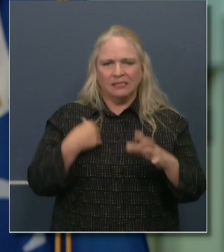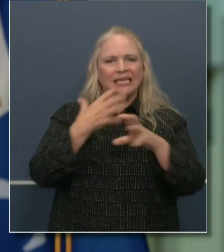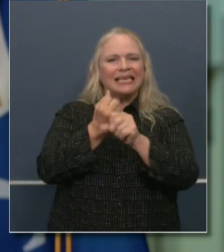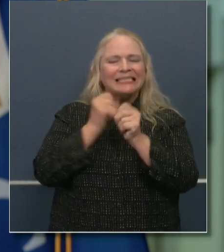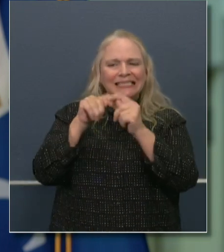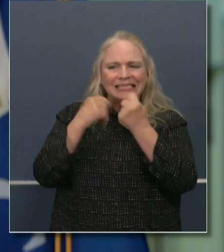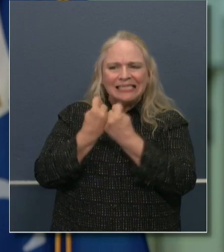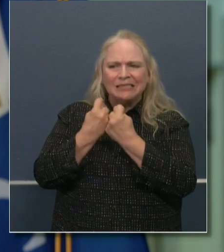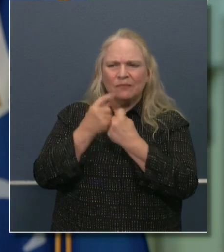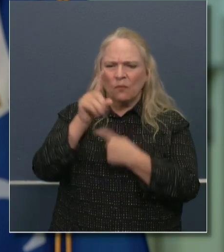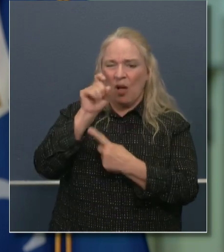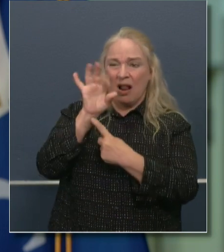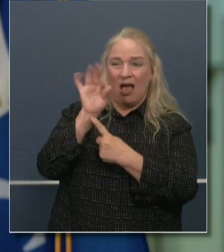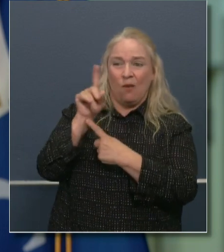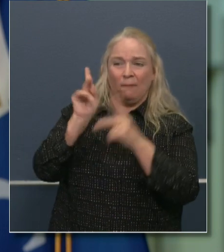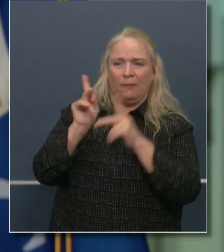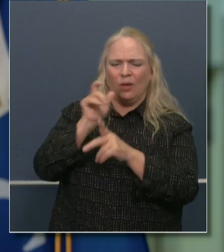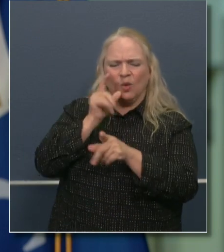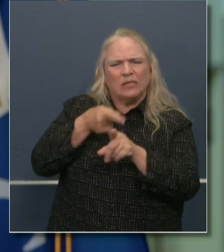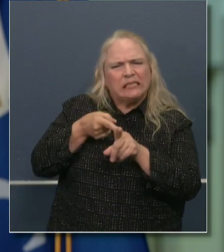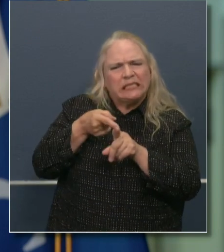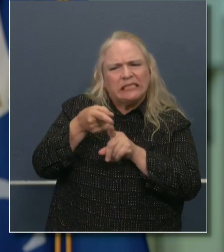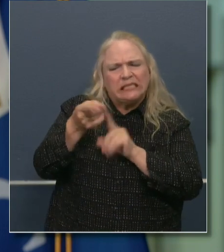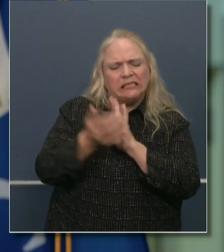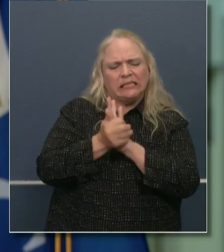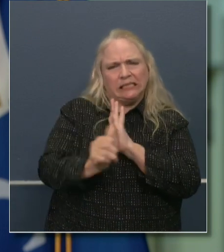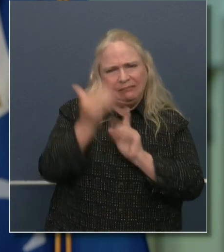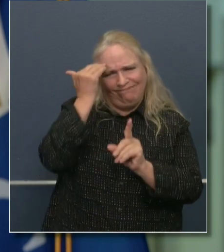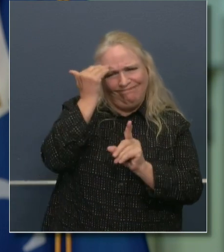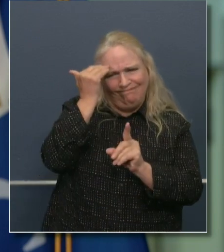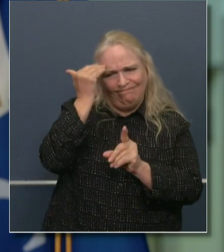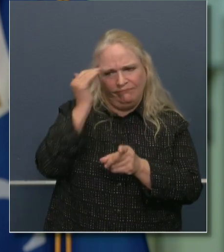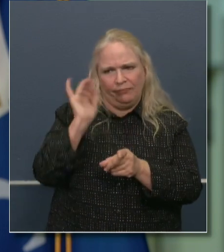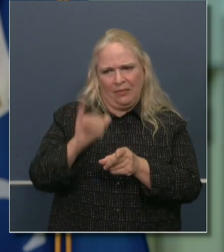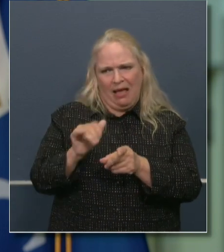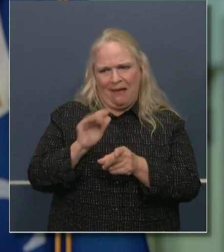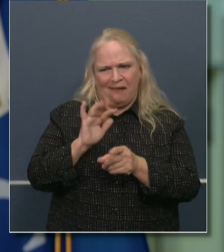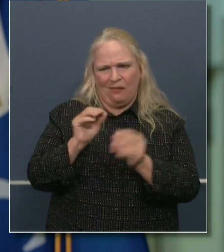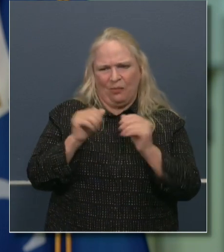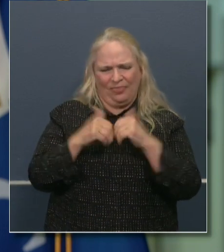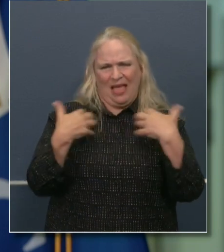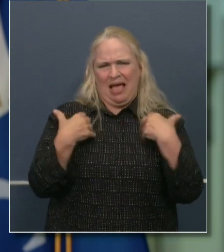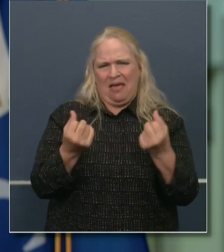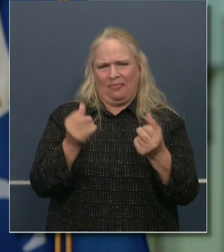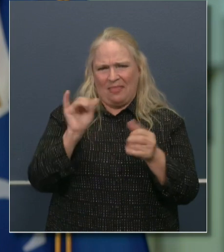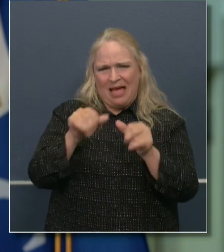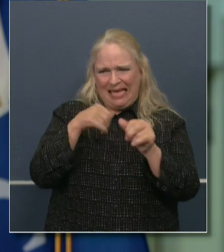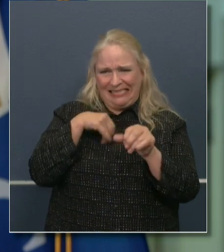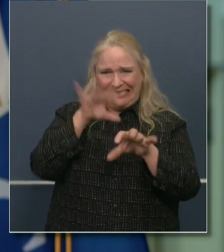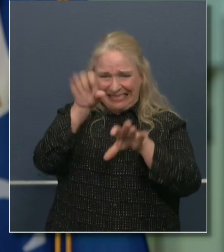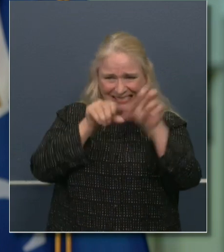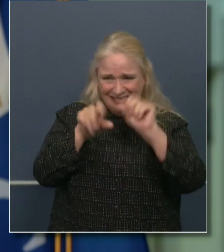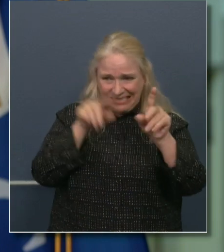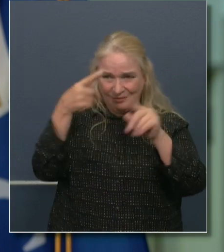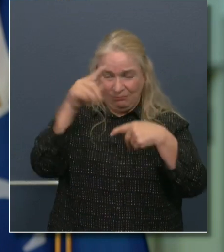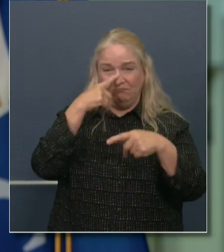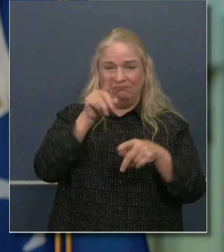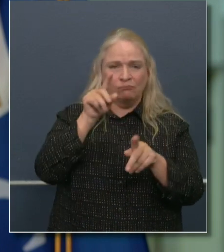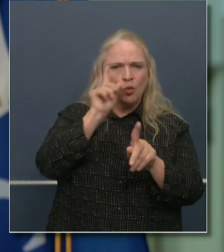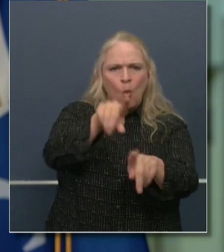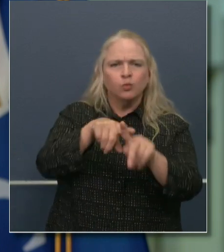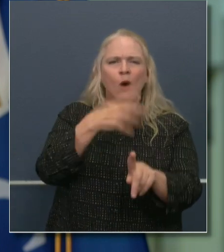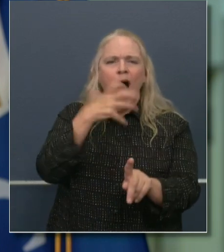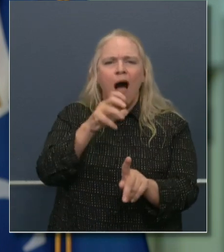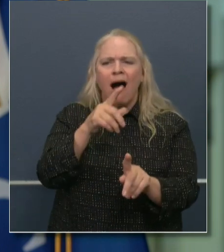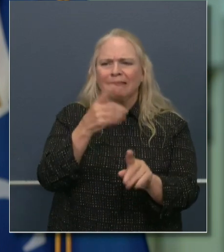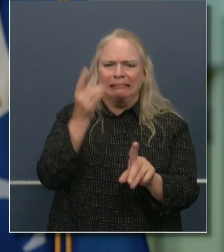number of health experts of 190 individuals. So in contemporary terms, that was done. That